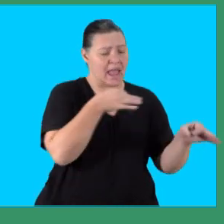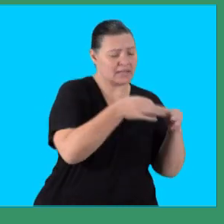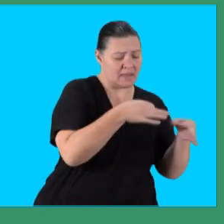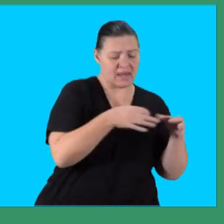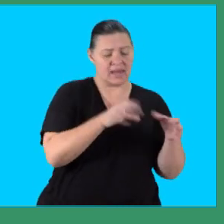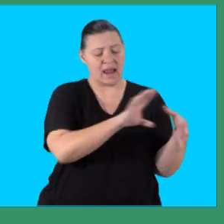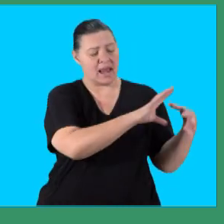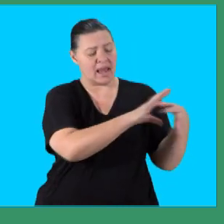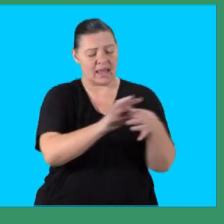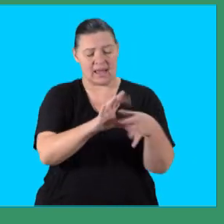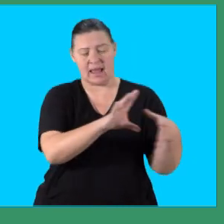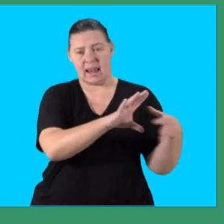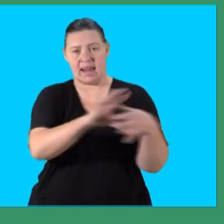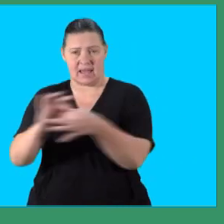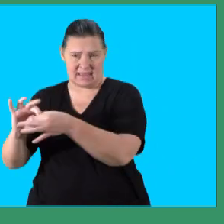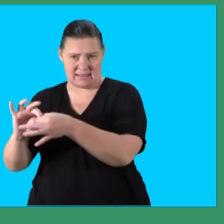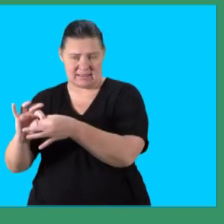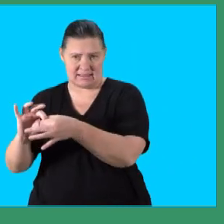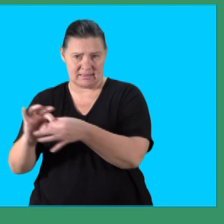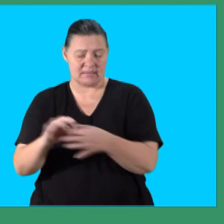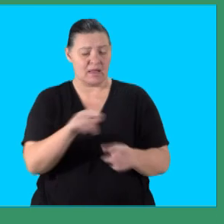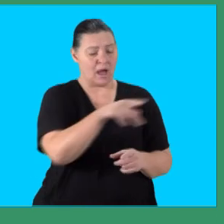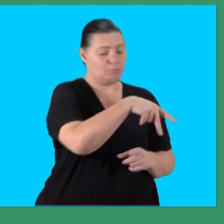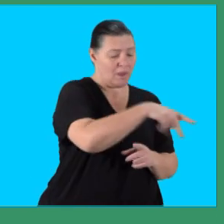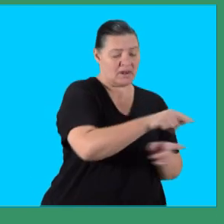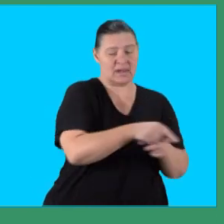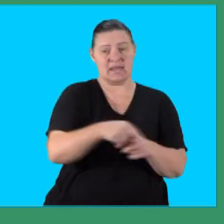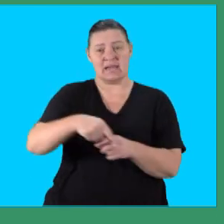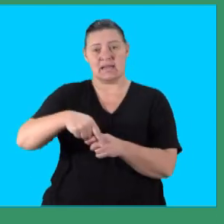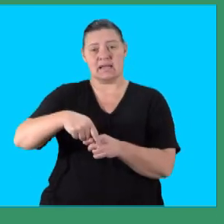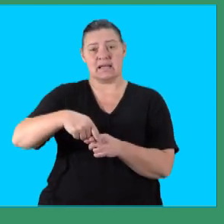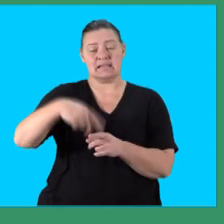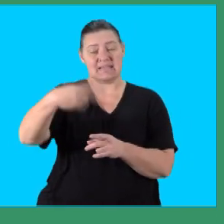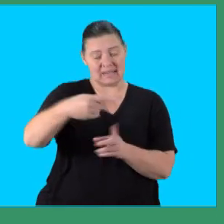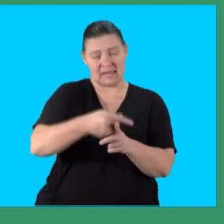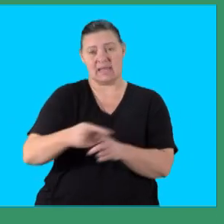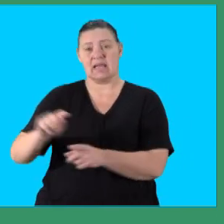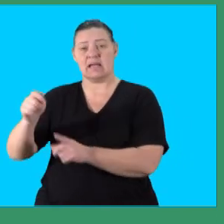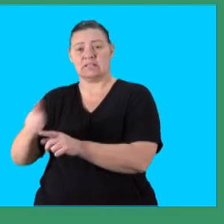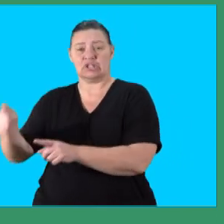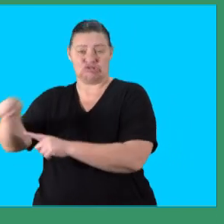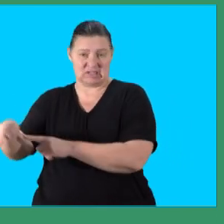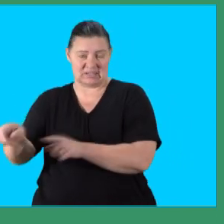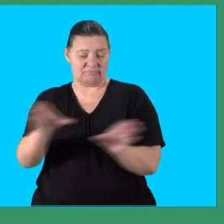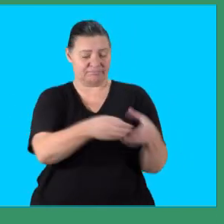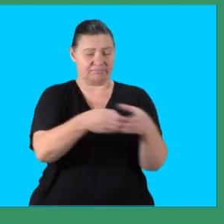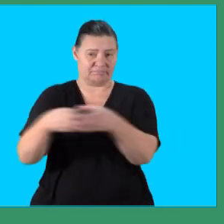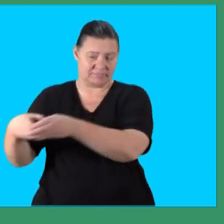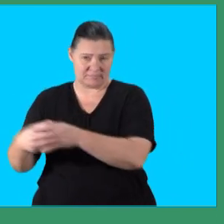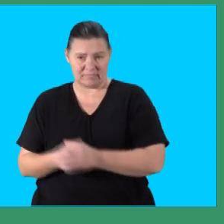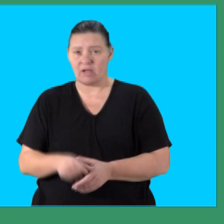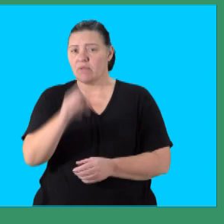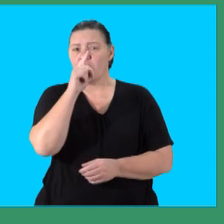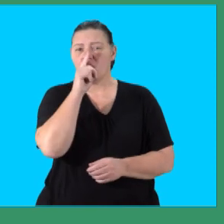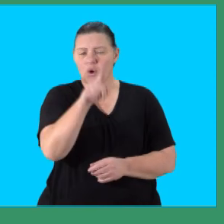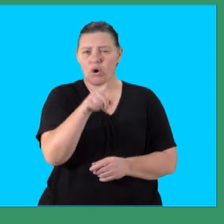describe the link or relationship between the primary, secondary, and tertiary sector. Now, let us look